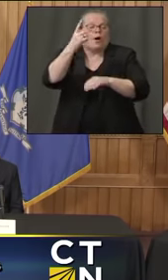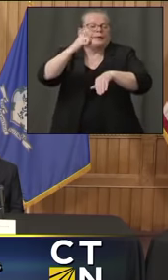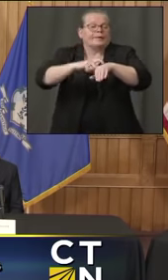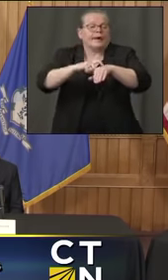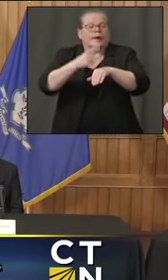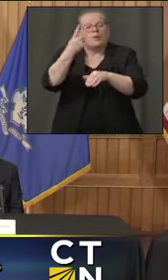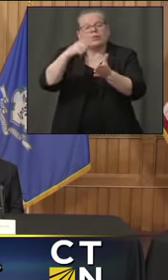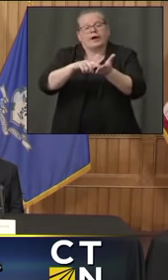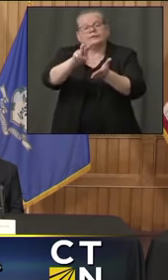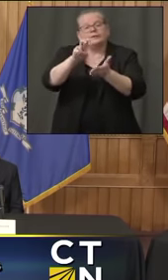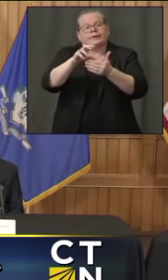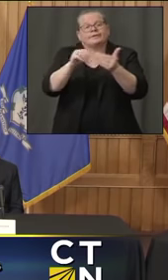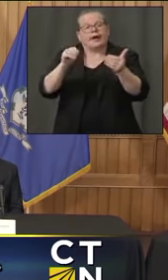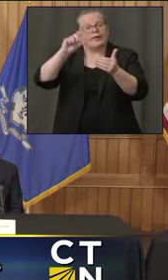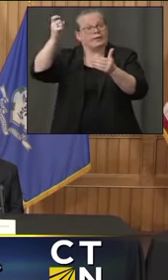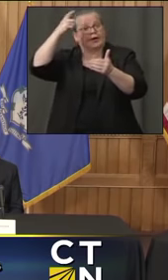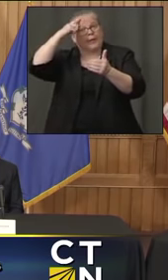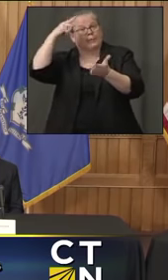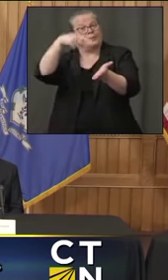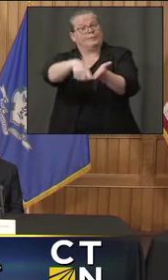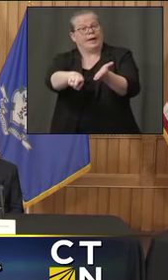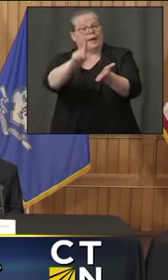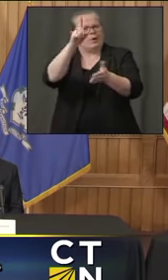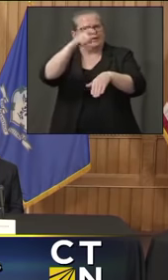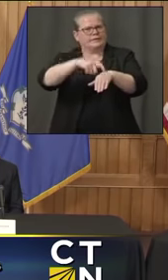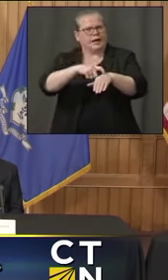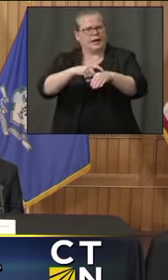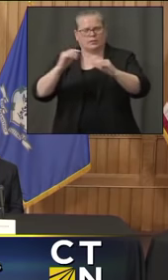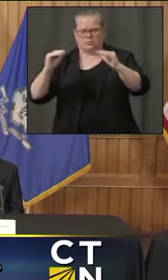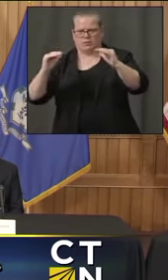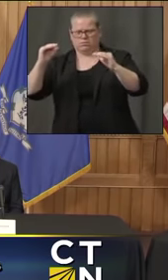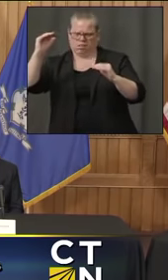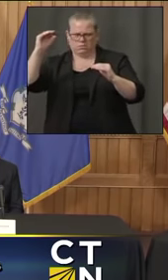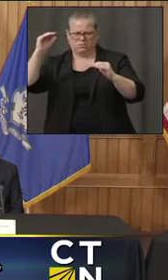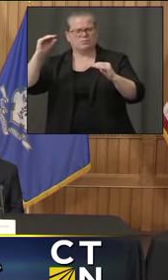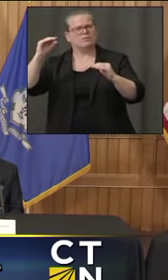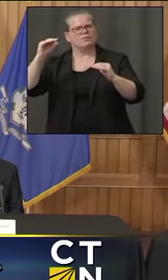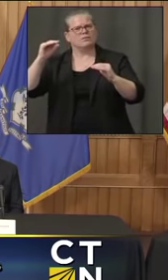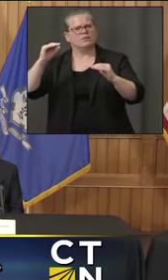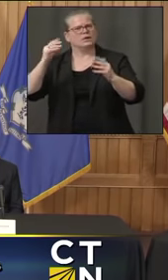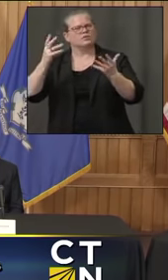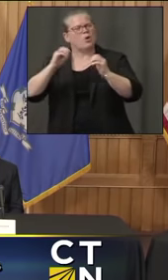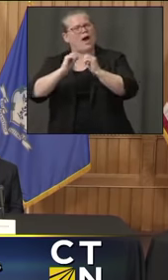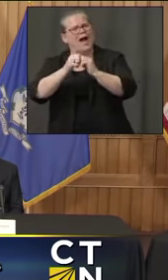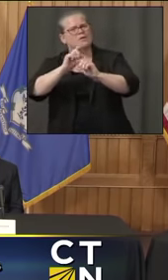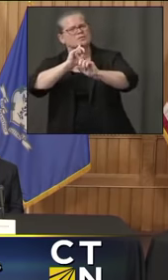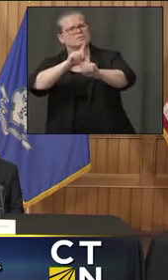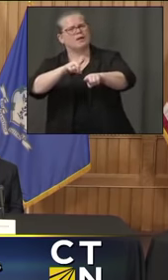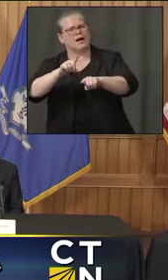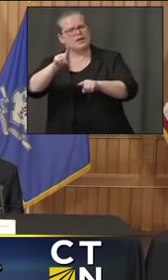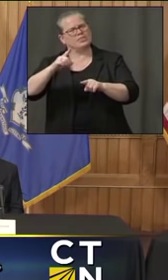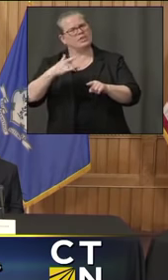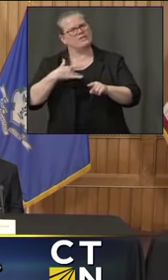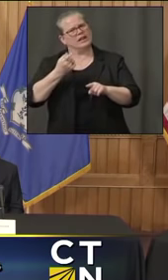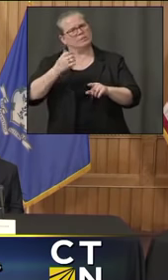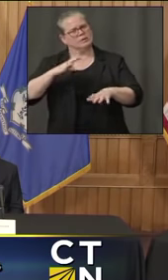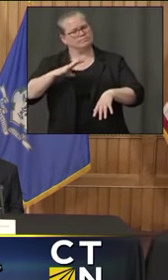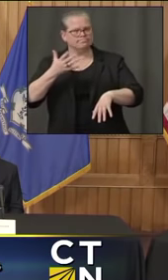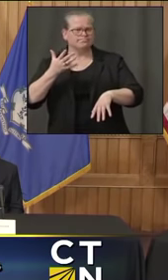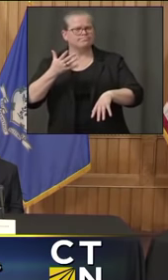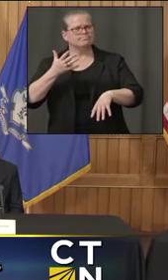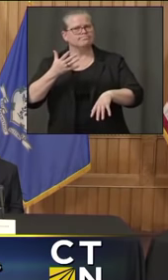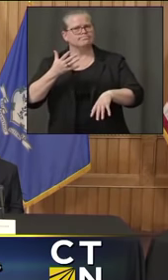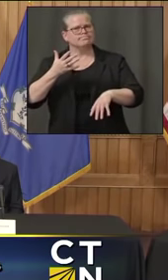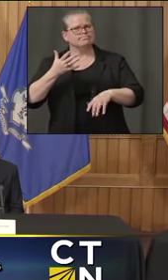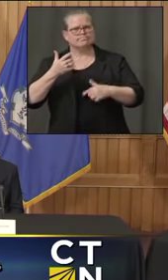government. What do you say to folks who sort of, I guess, feel a little bit of resentment